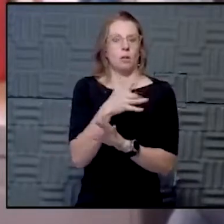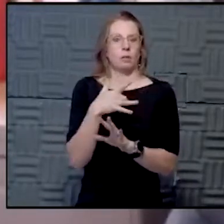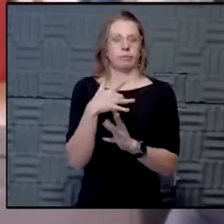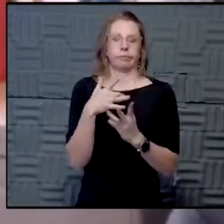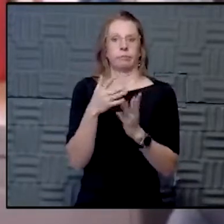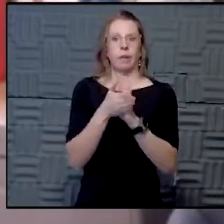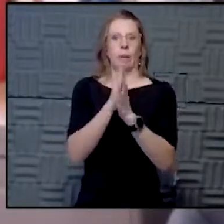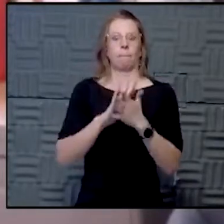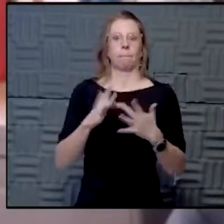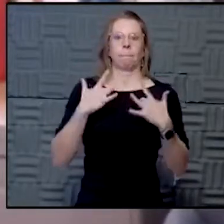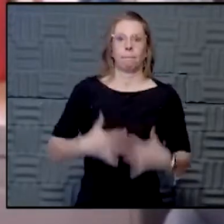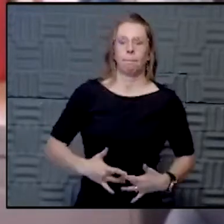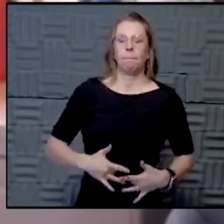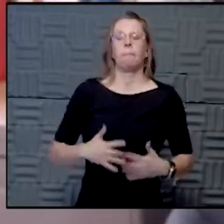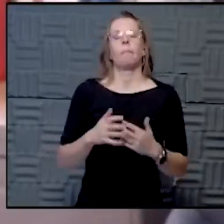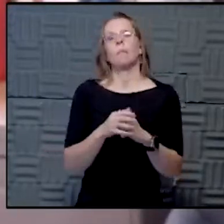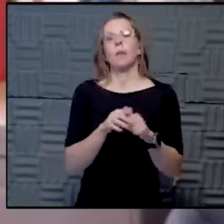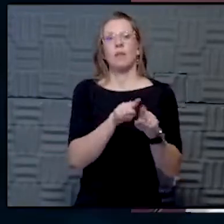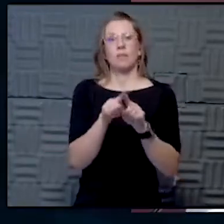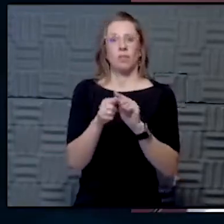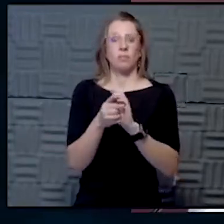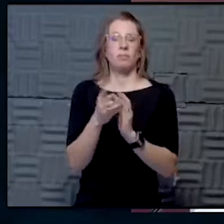depression, and ultimately suicidology.